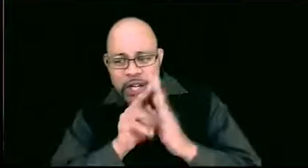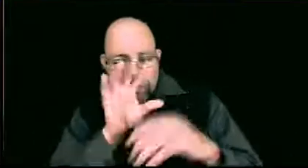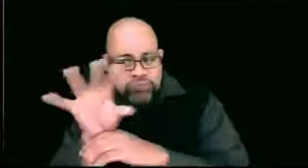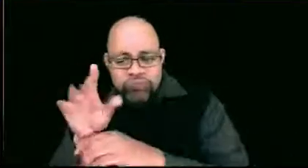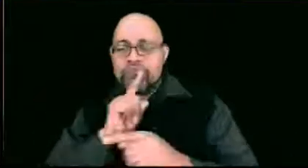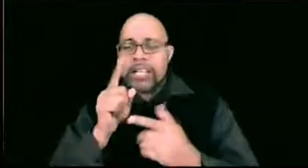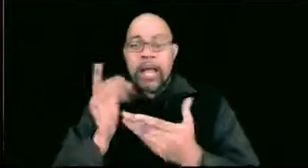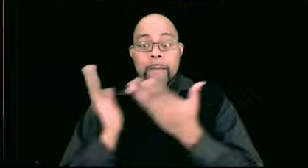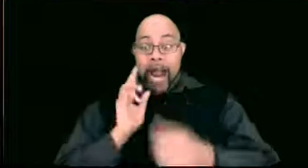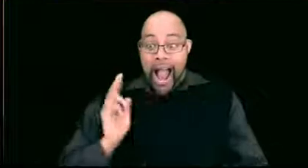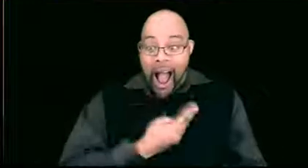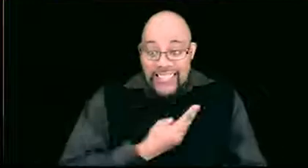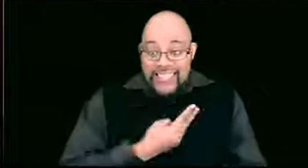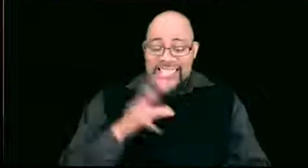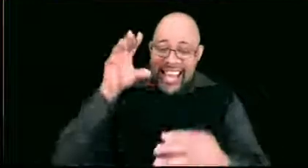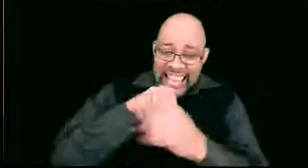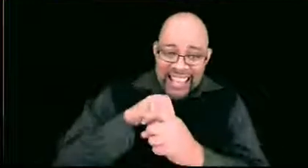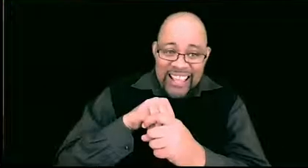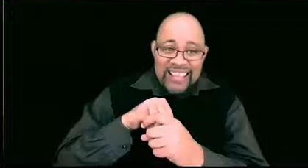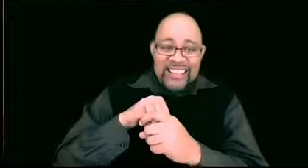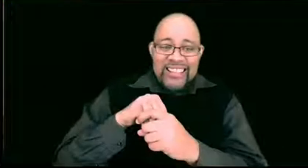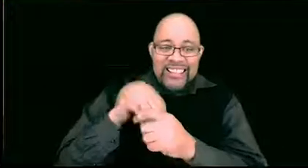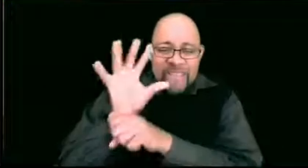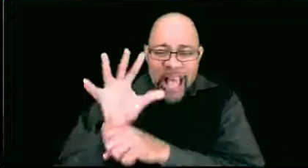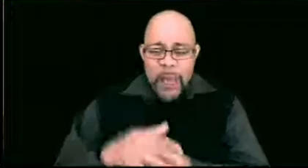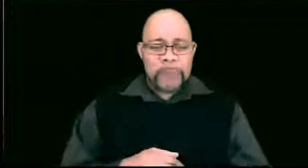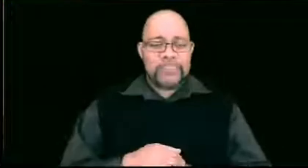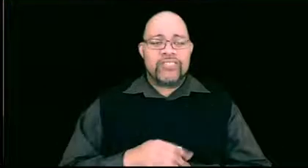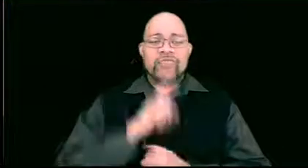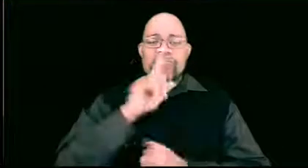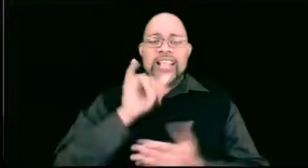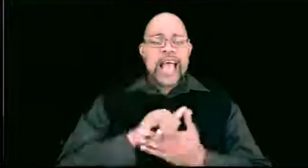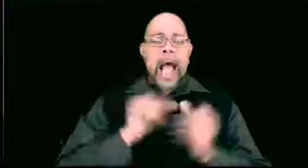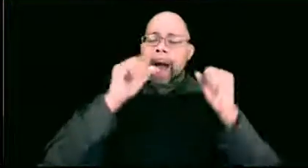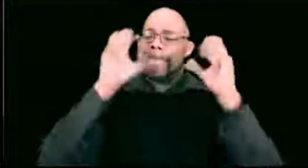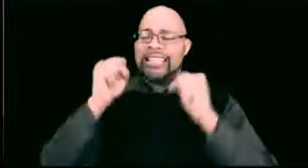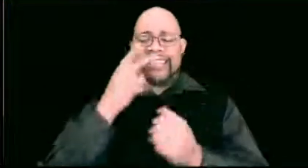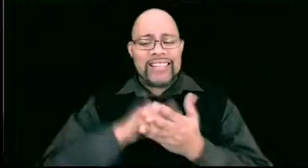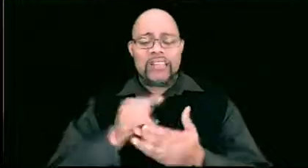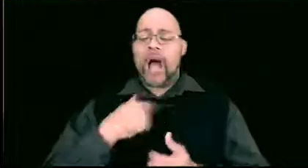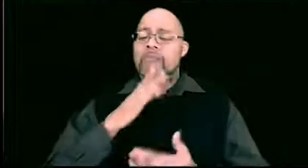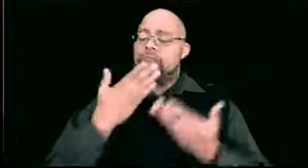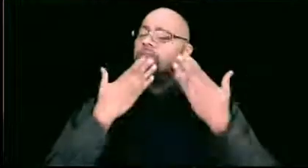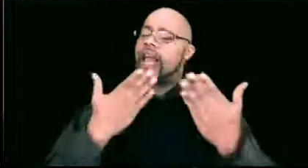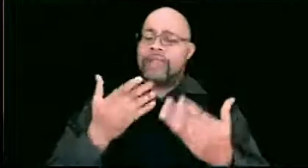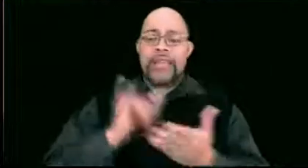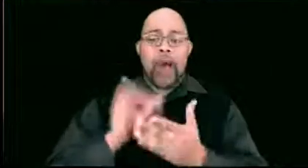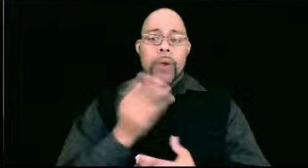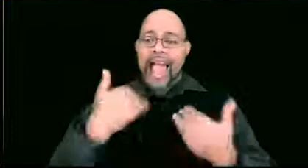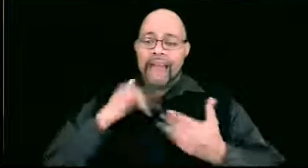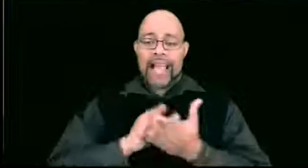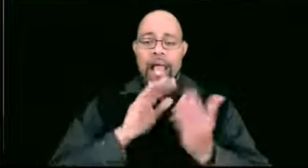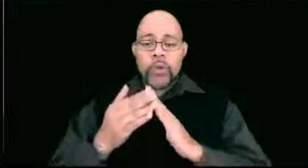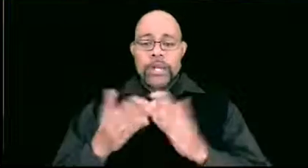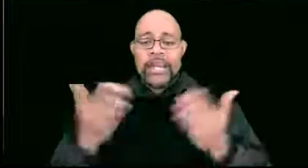videography, just really bringing us into films, it's just so amazing to see. So I'm just so grateful that